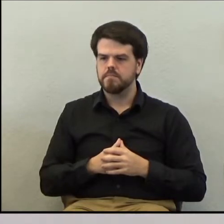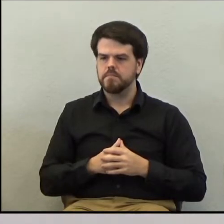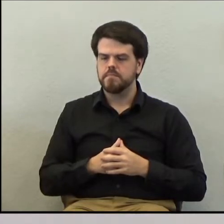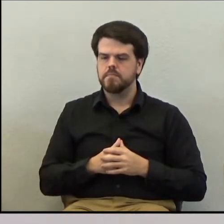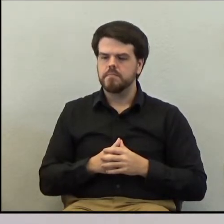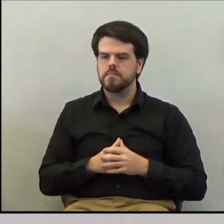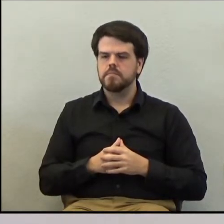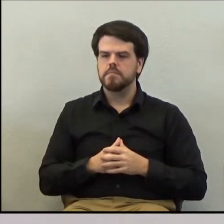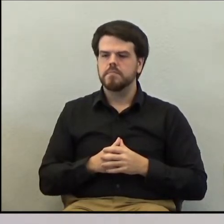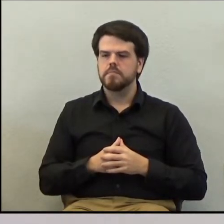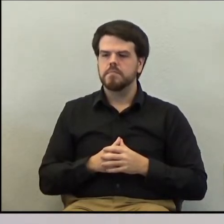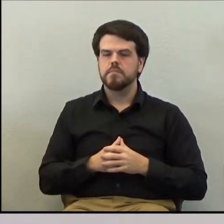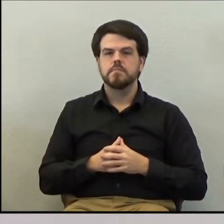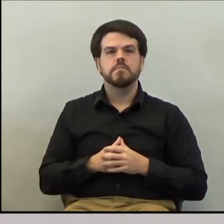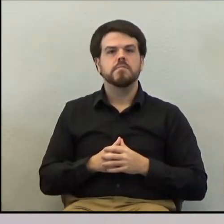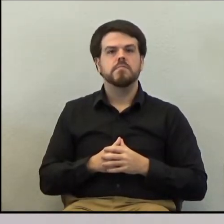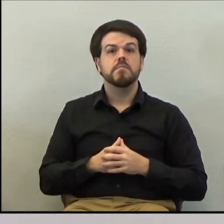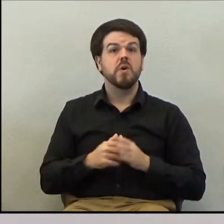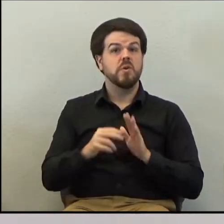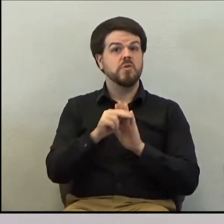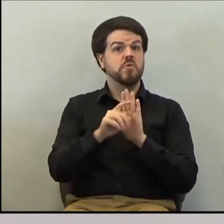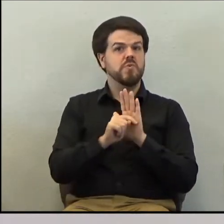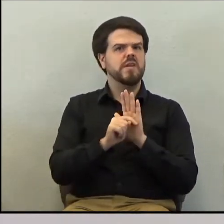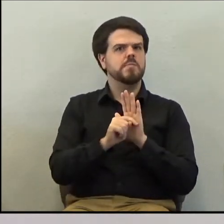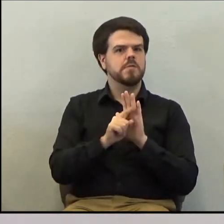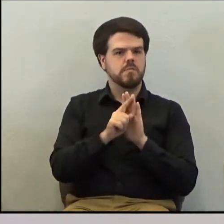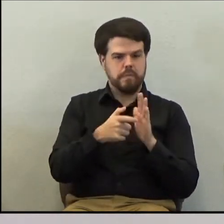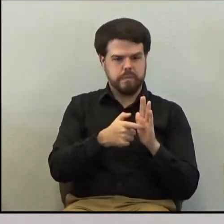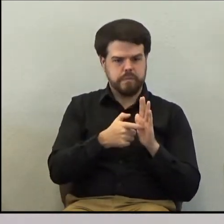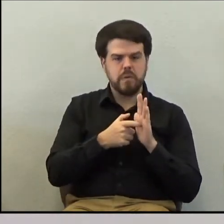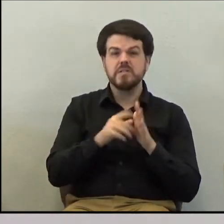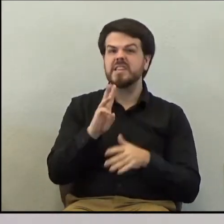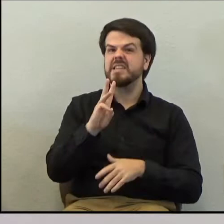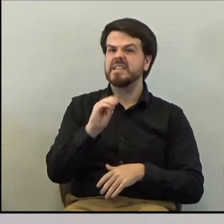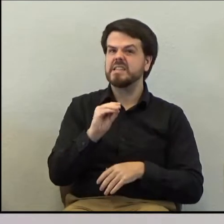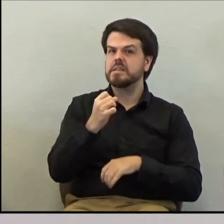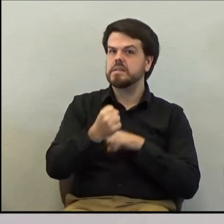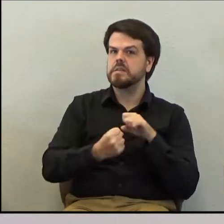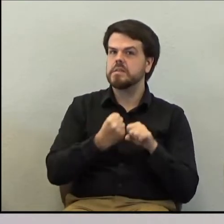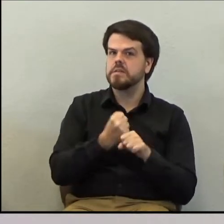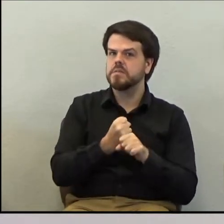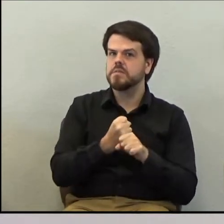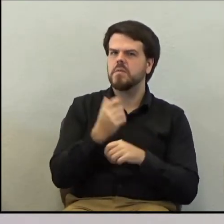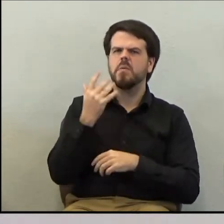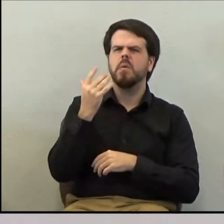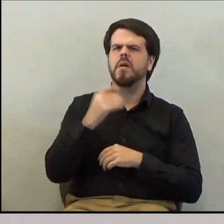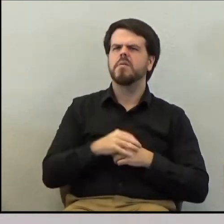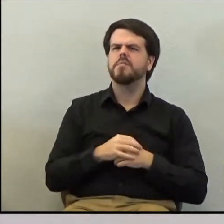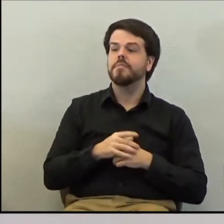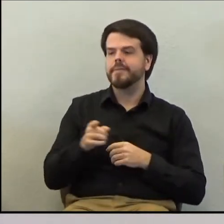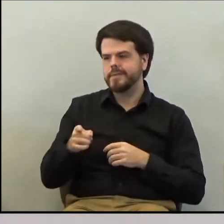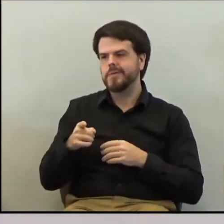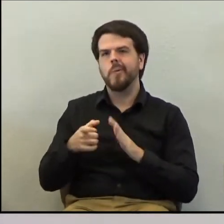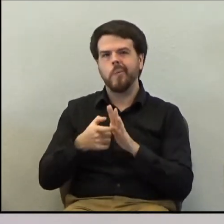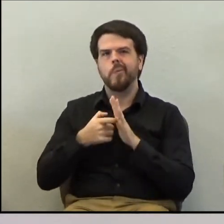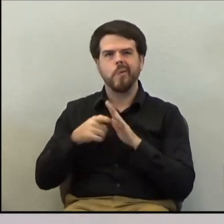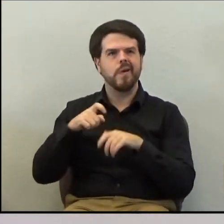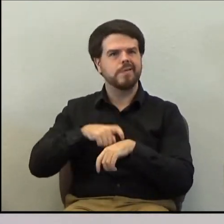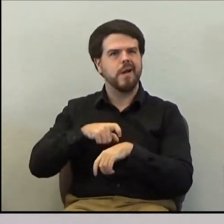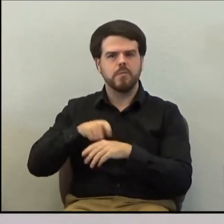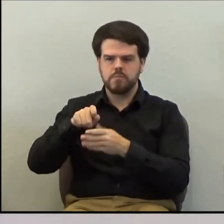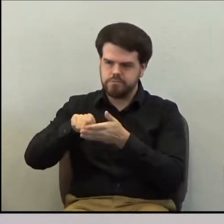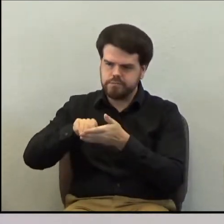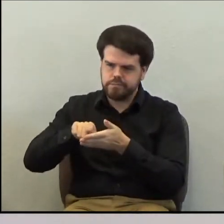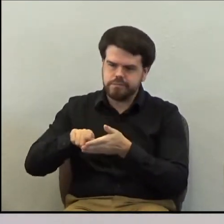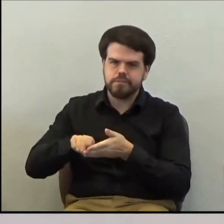So the New Testament took 60 years because it took that long for all these letters to be written. This letter to the